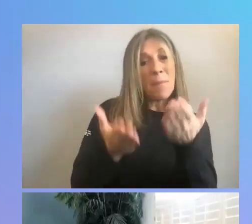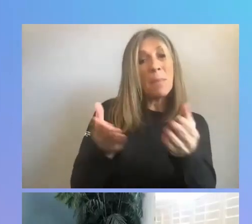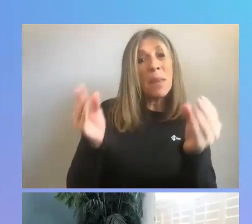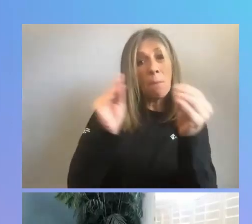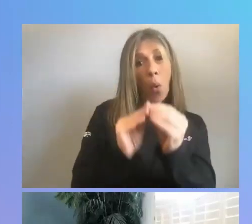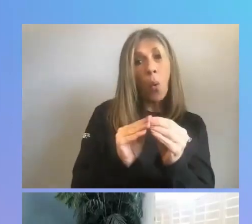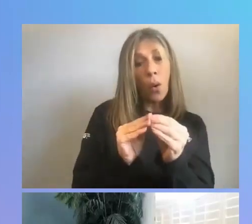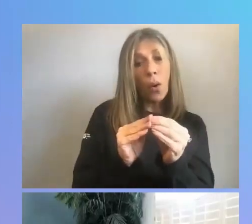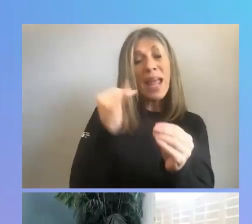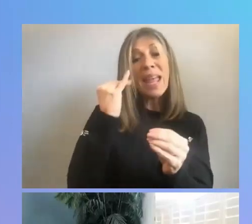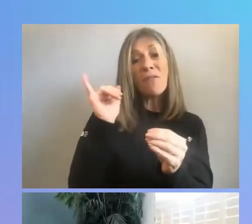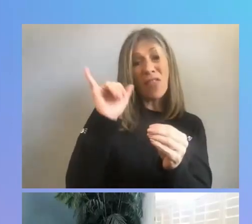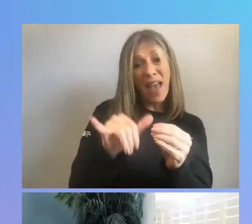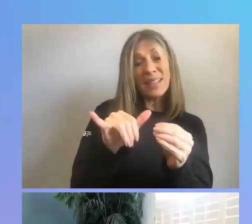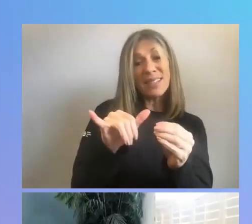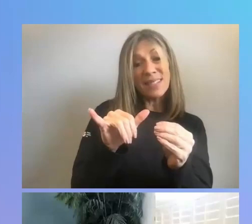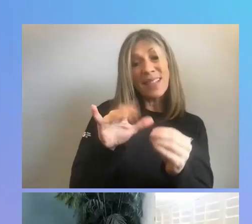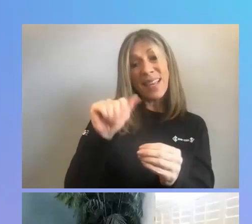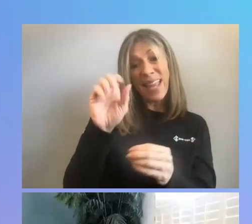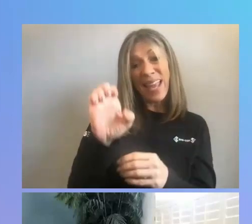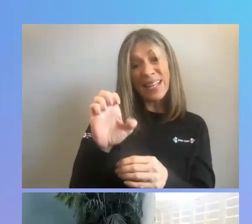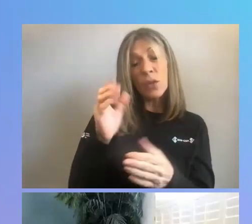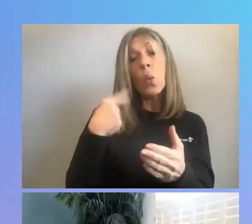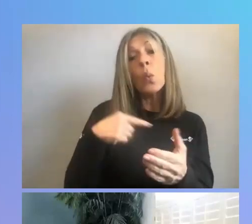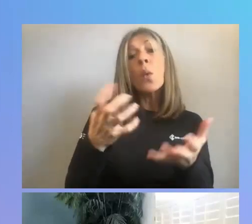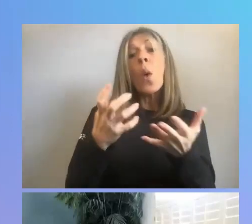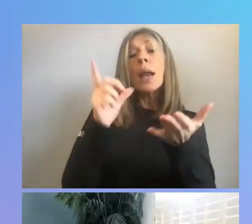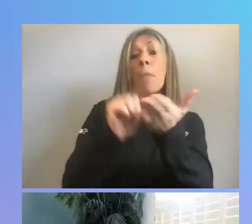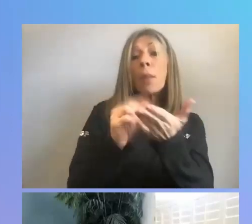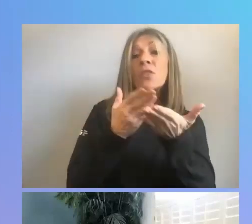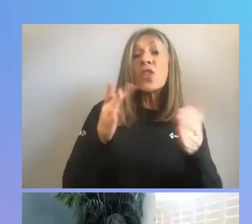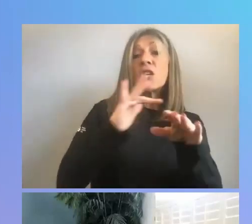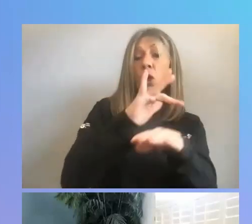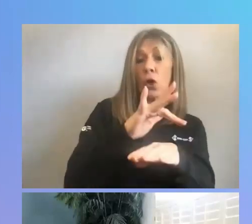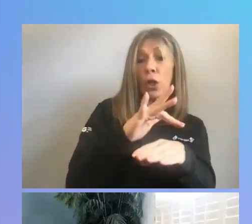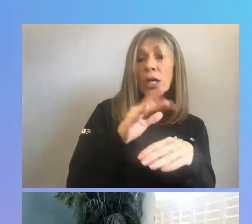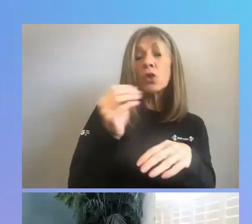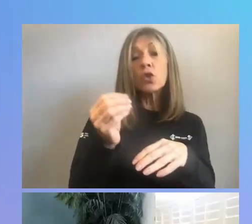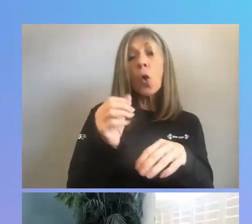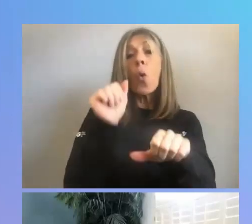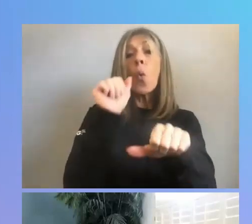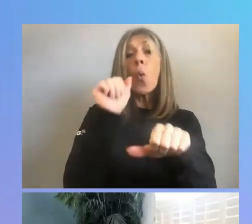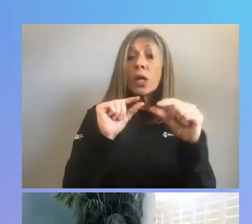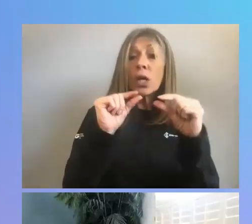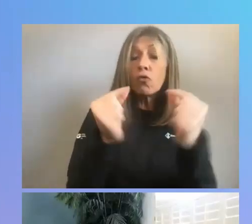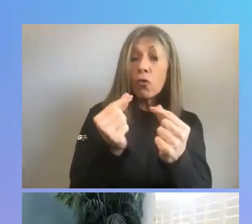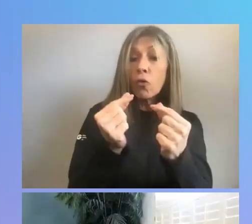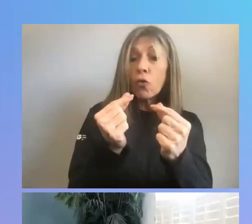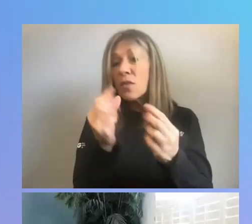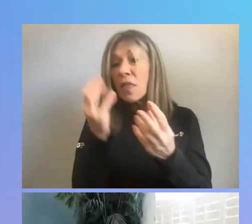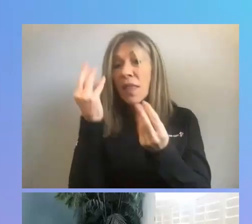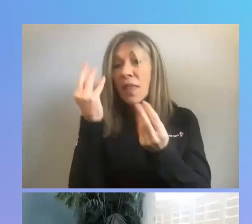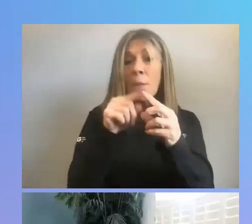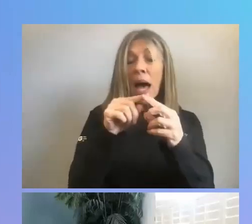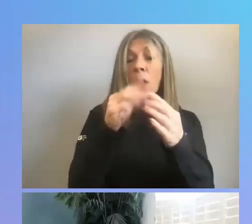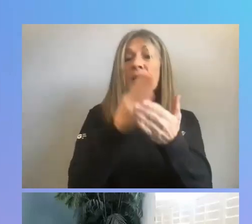if that's the case, I think we would want to publish things early. So the working group is exploring a few ideas. One of the ones